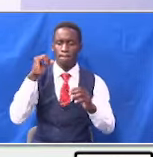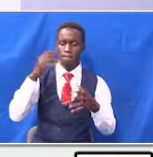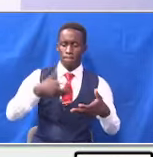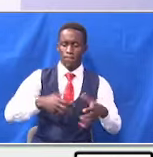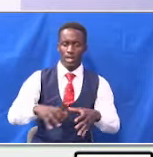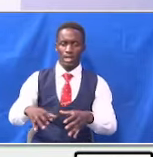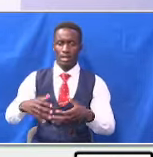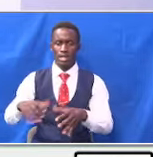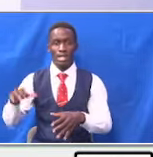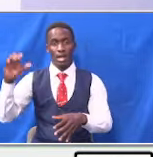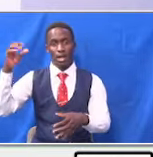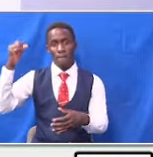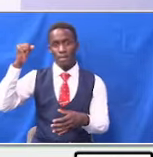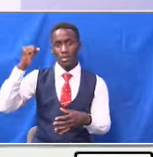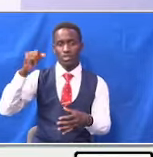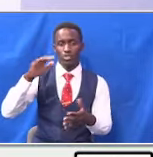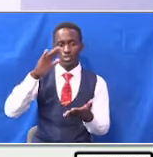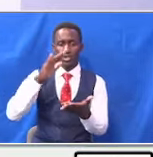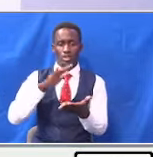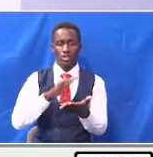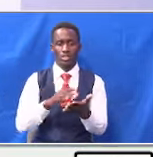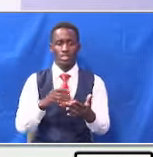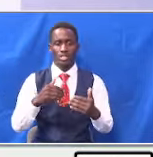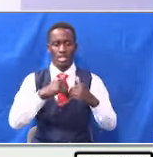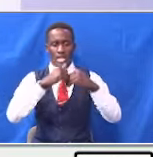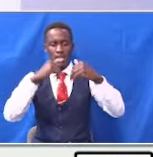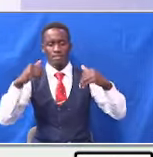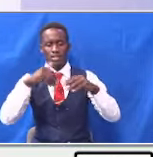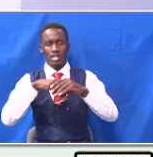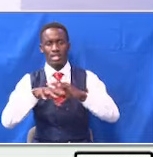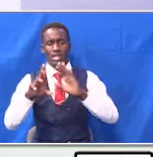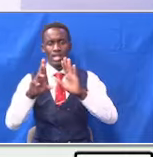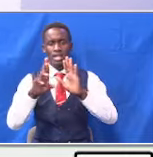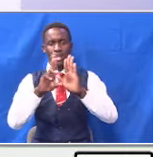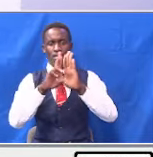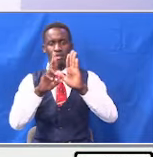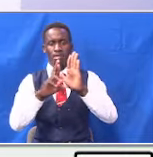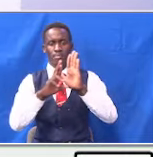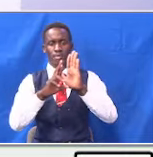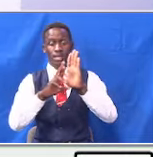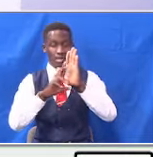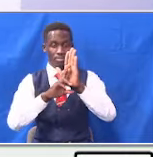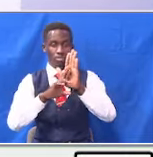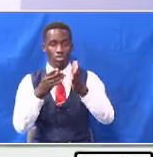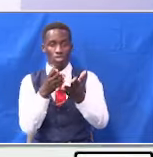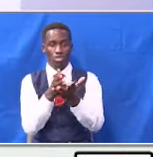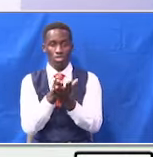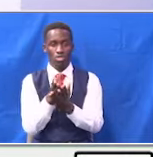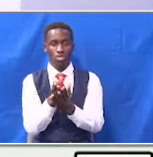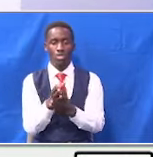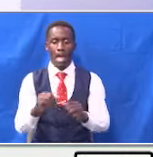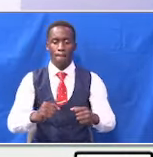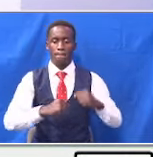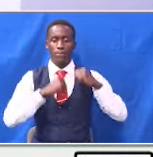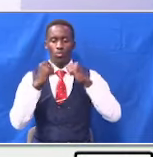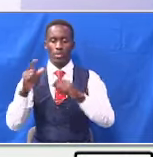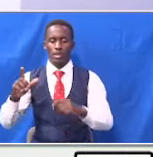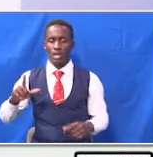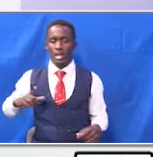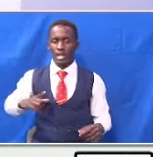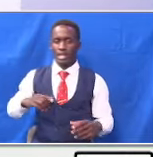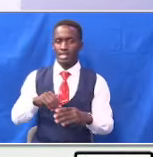on board to reduce this difference in terms of representation through capacitating these women and preparing them for